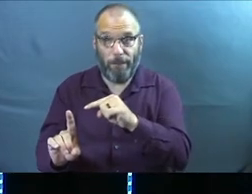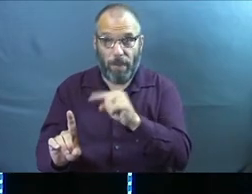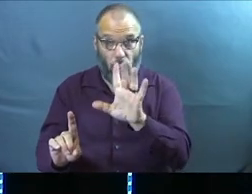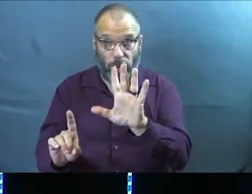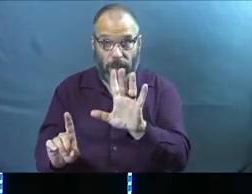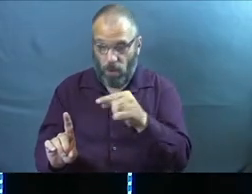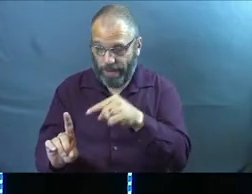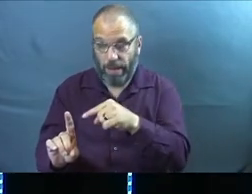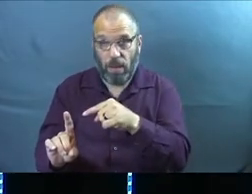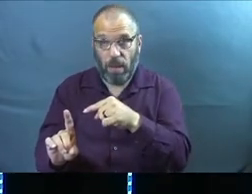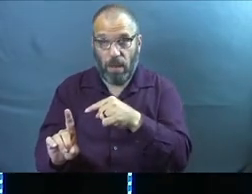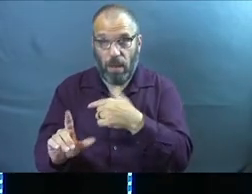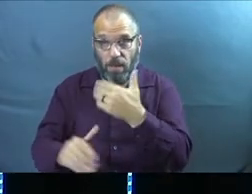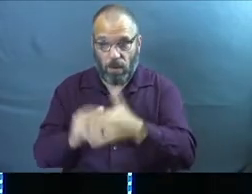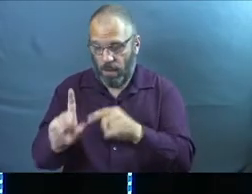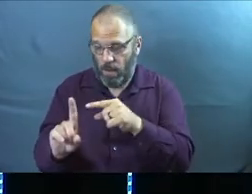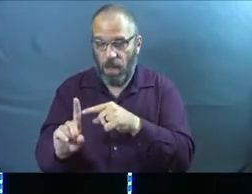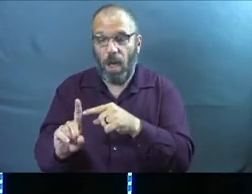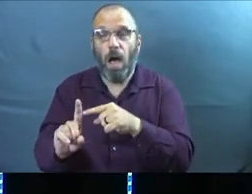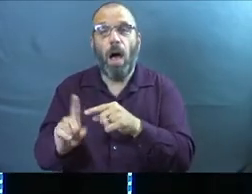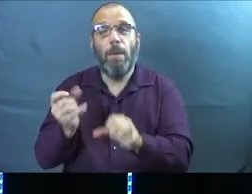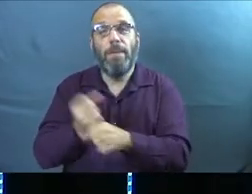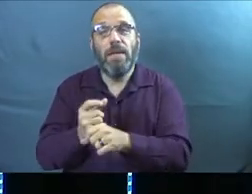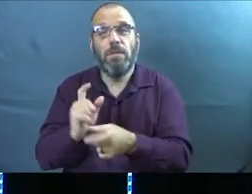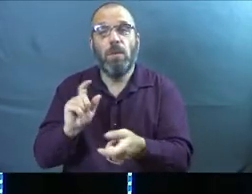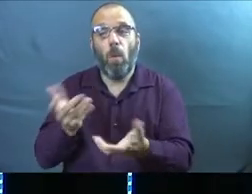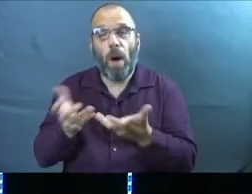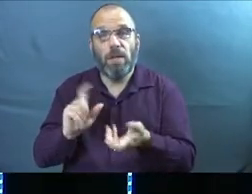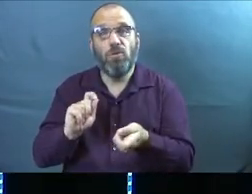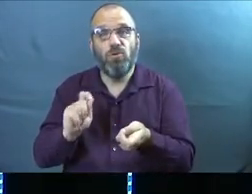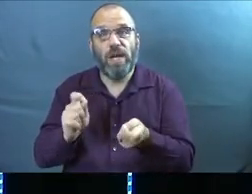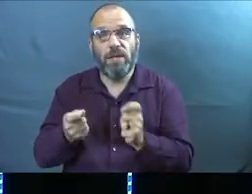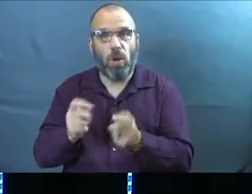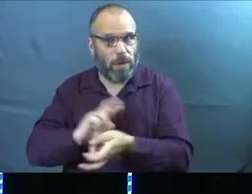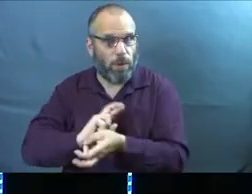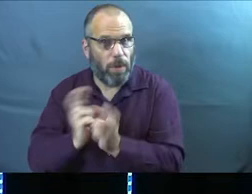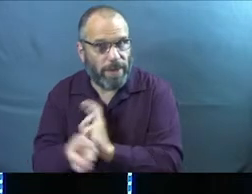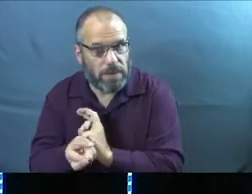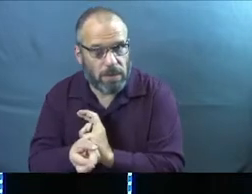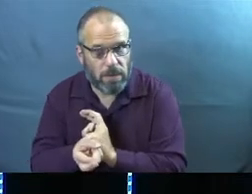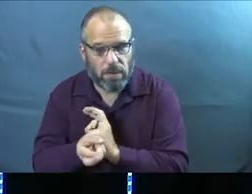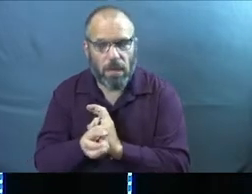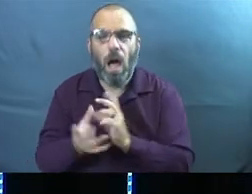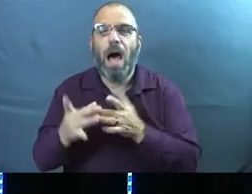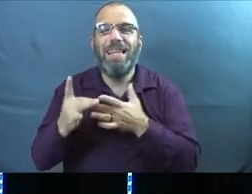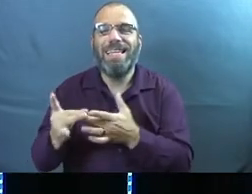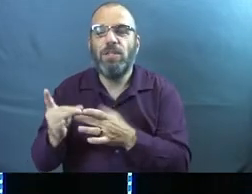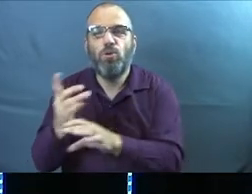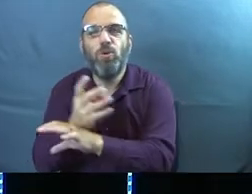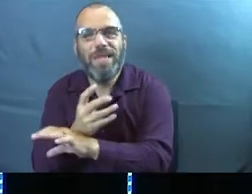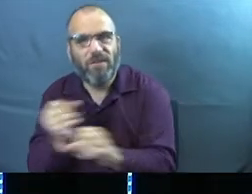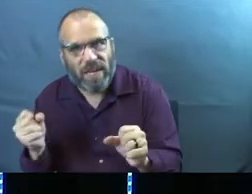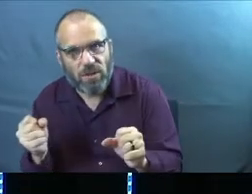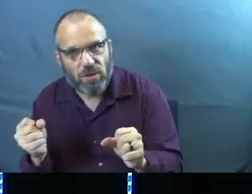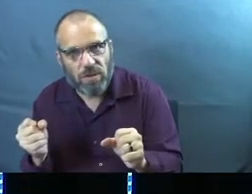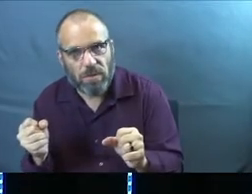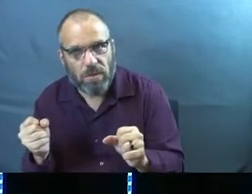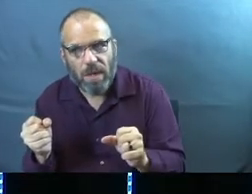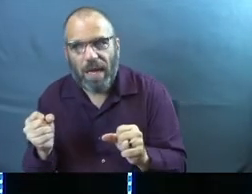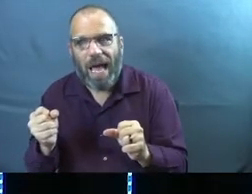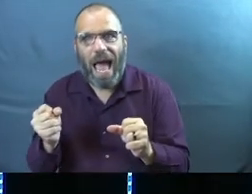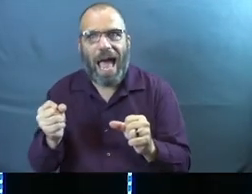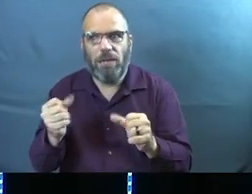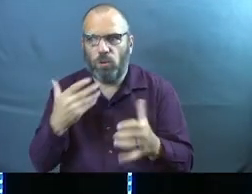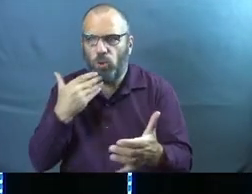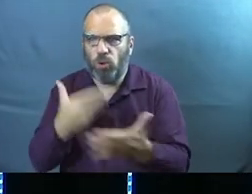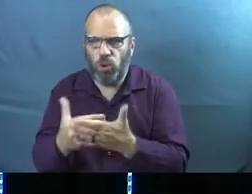look how the progression goes. It makes them want to change, repentance. And that leads to salvation and to